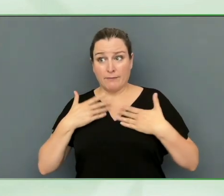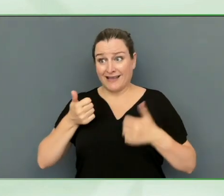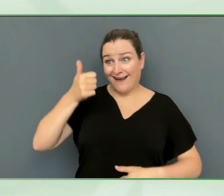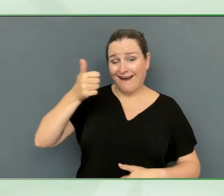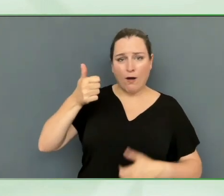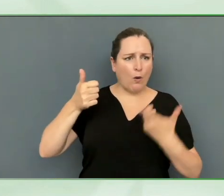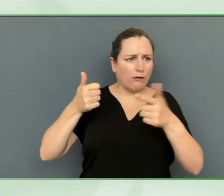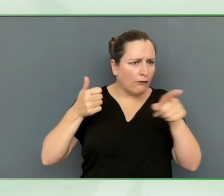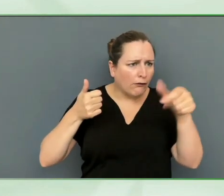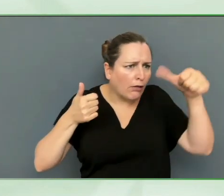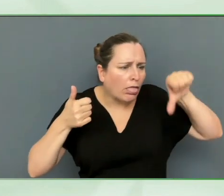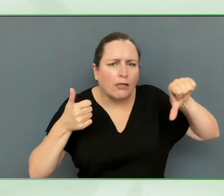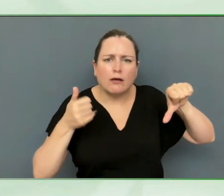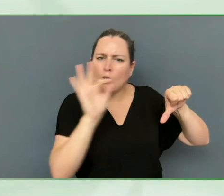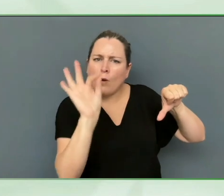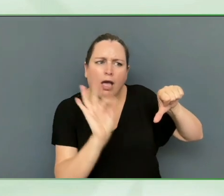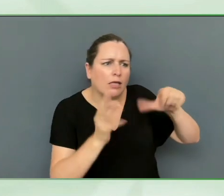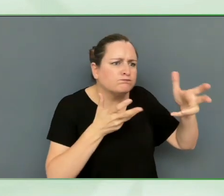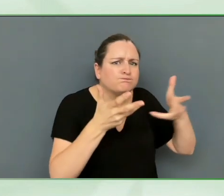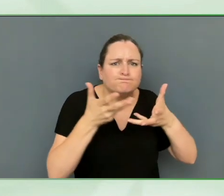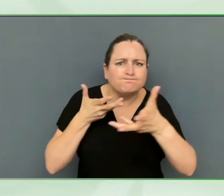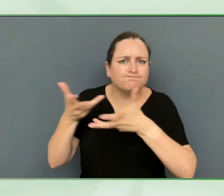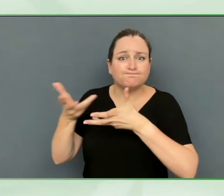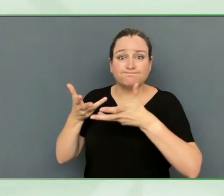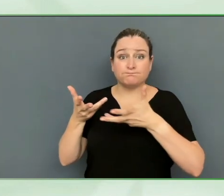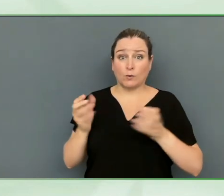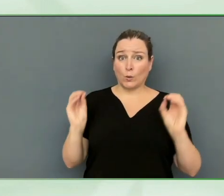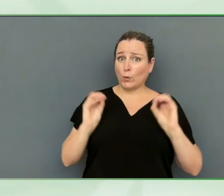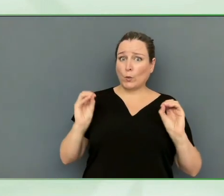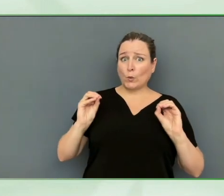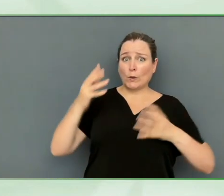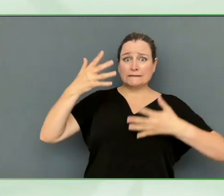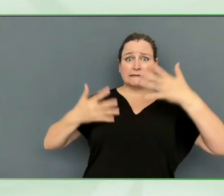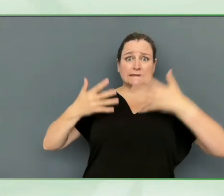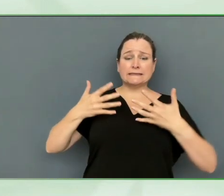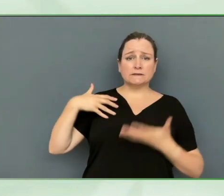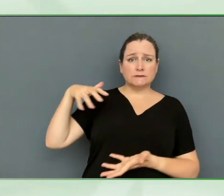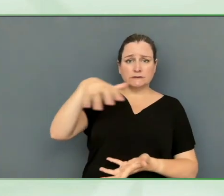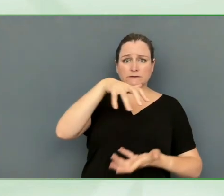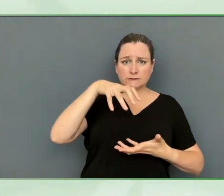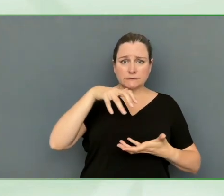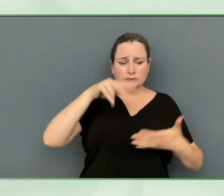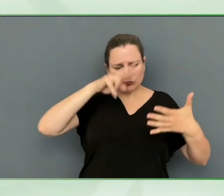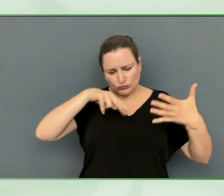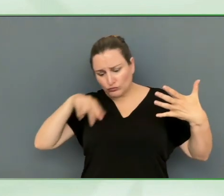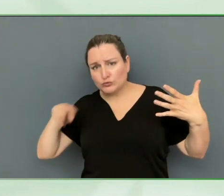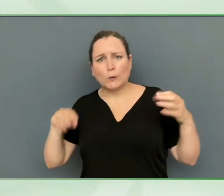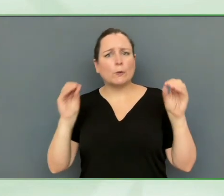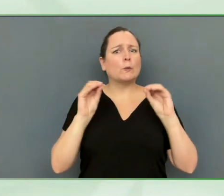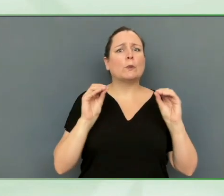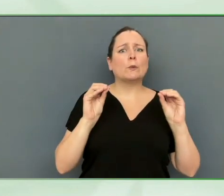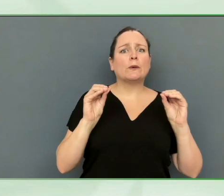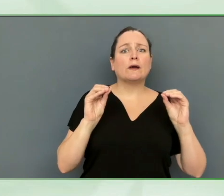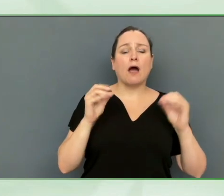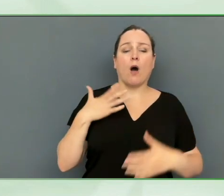And I mean, you need data, you need metrics to see what is the baseline and how can we improve